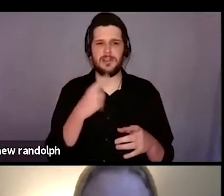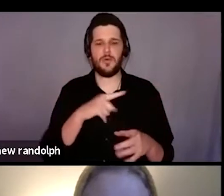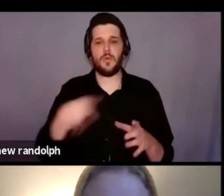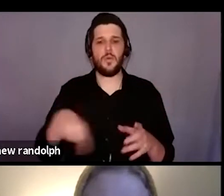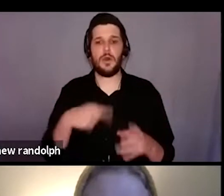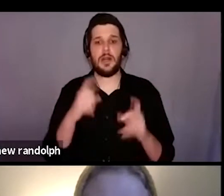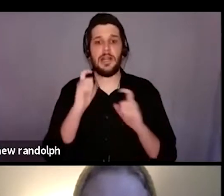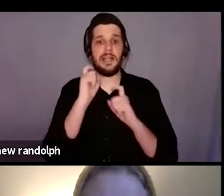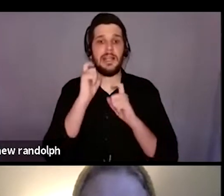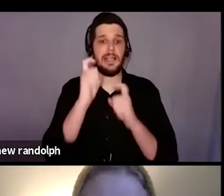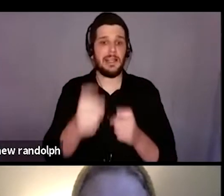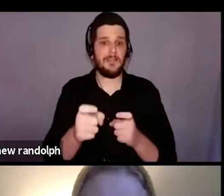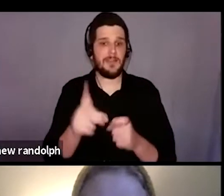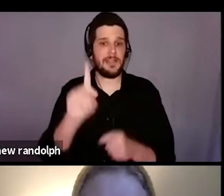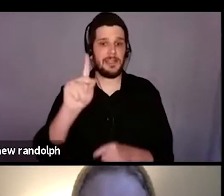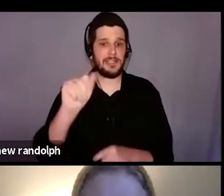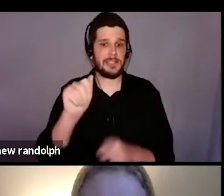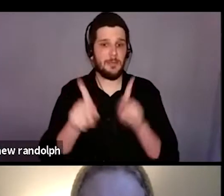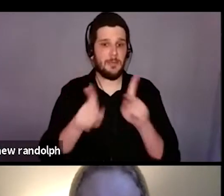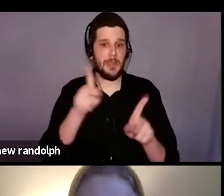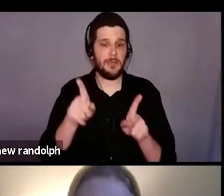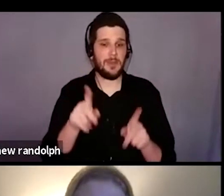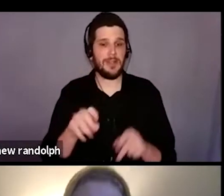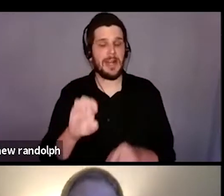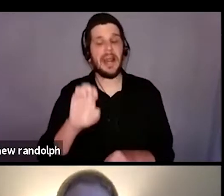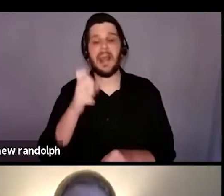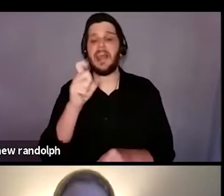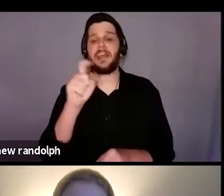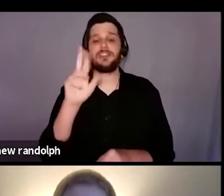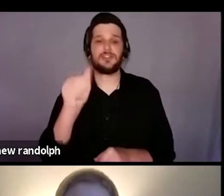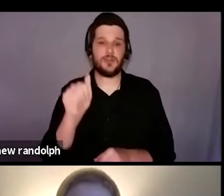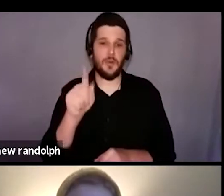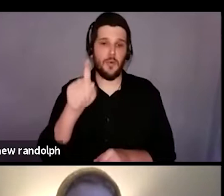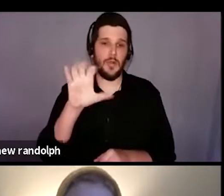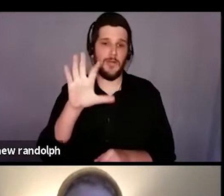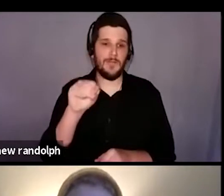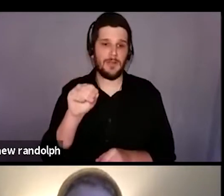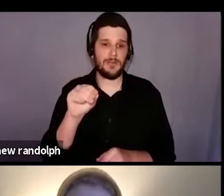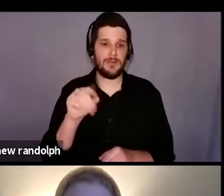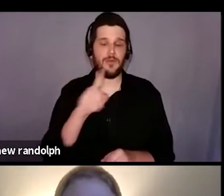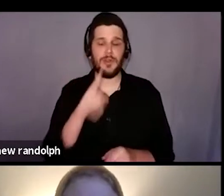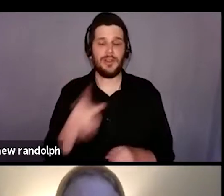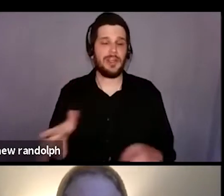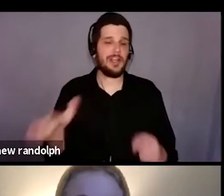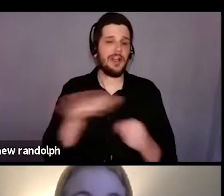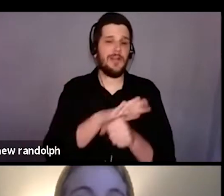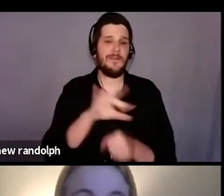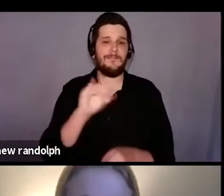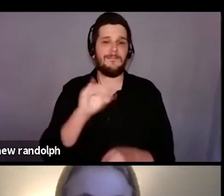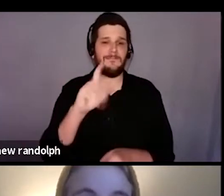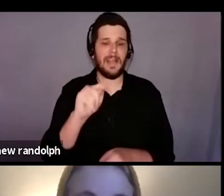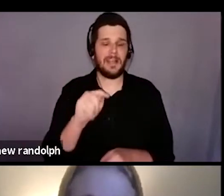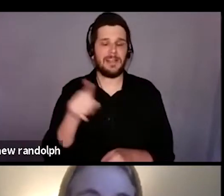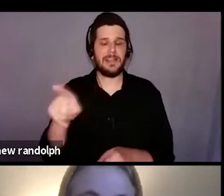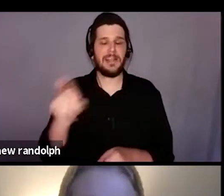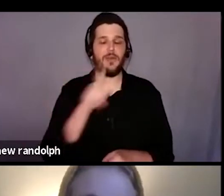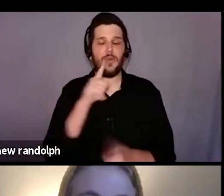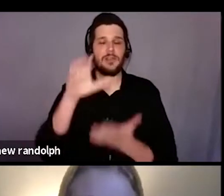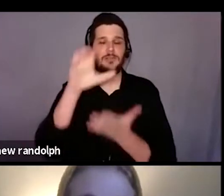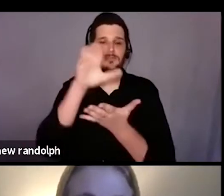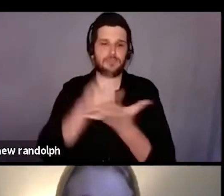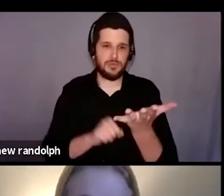giving disabled people an extra 150, which totally covered up the fact that they were actually taking away 150.